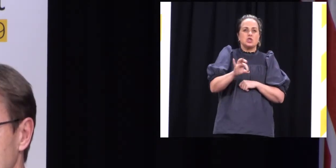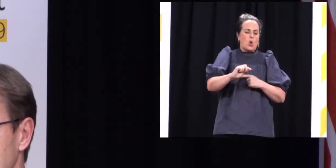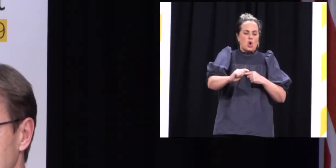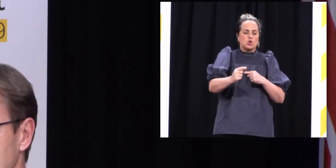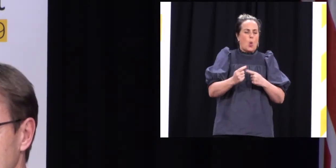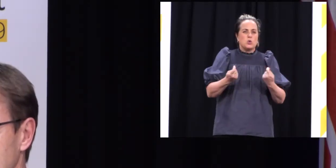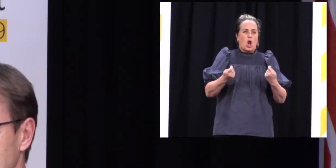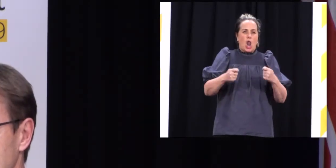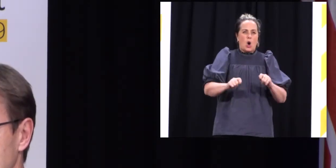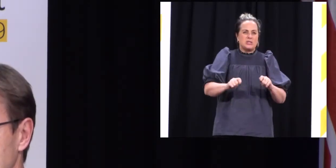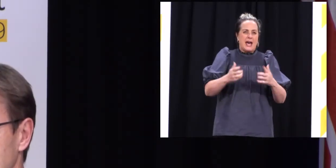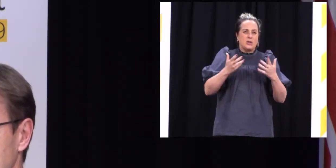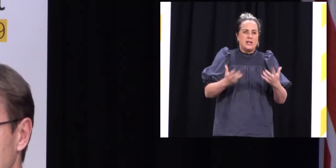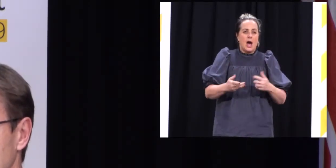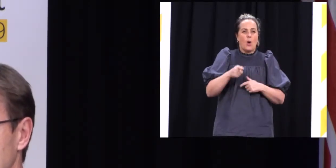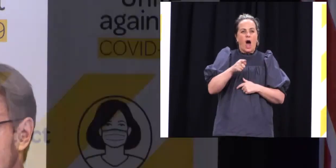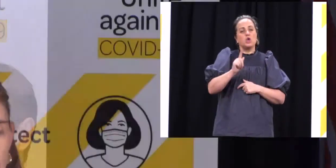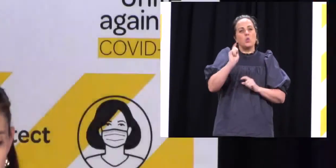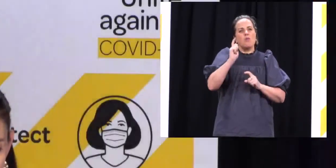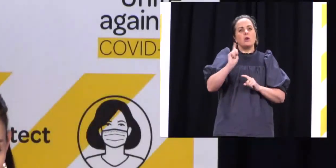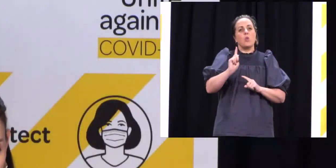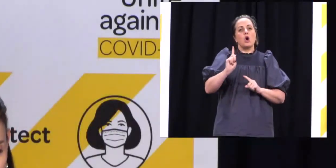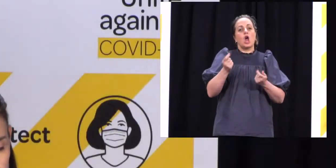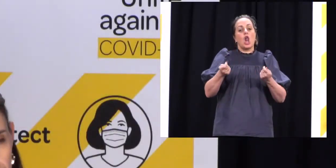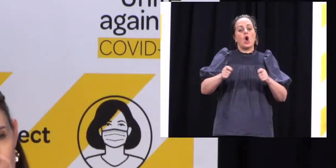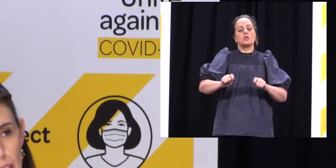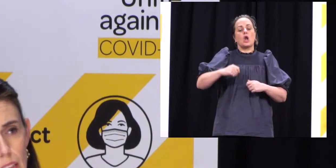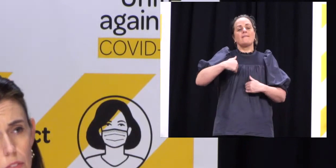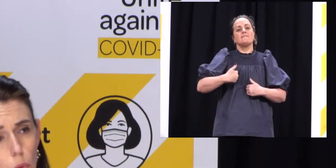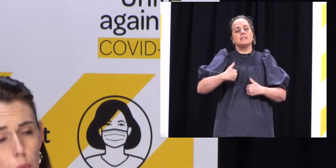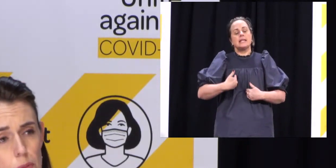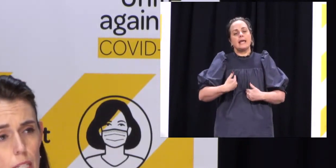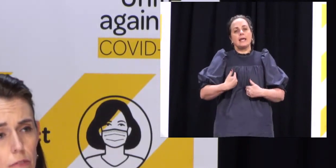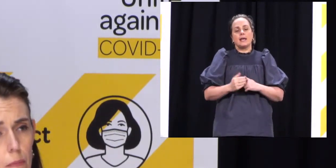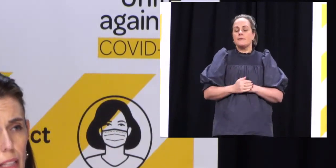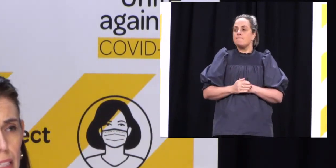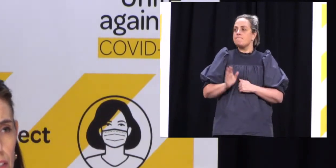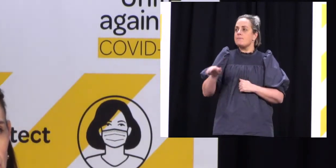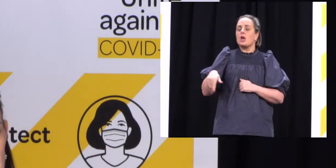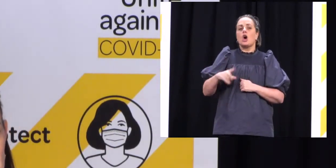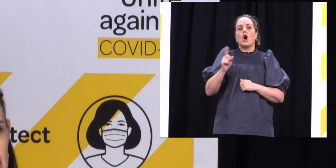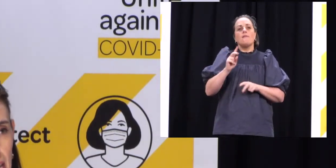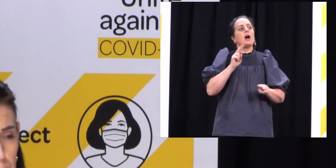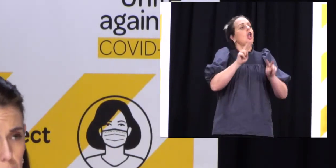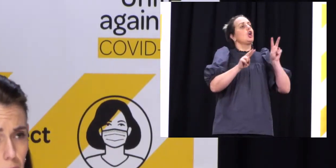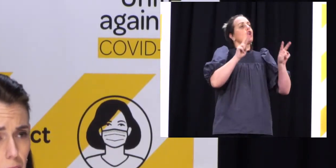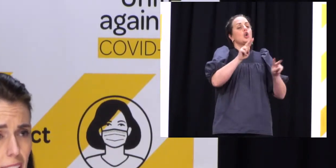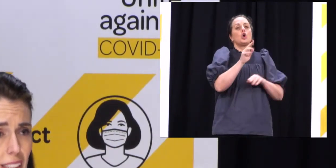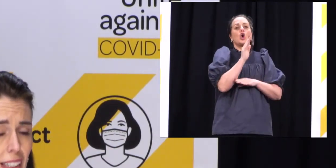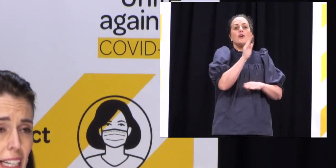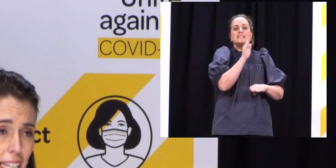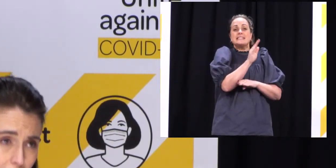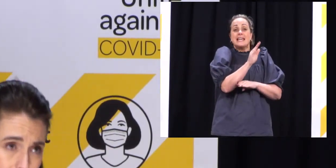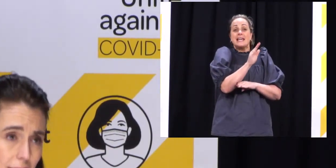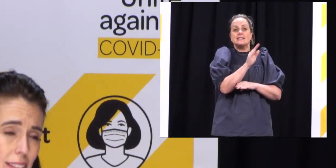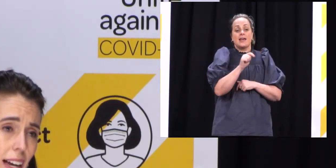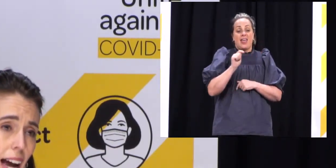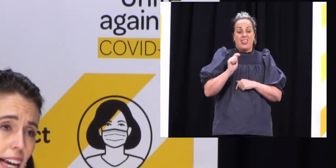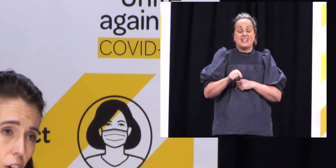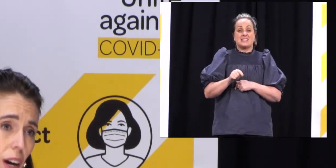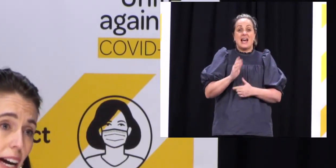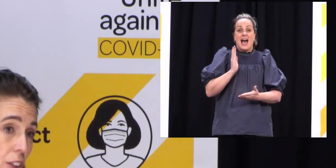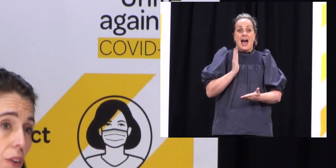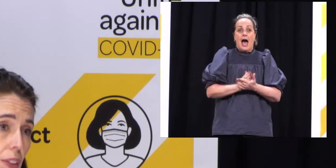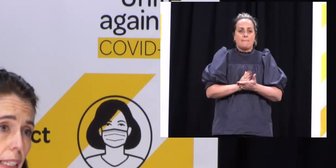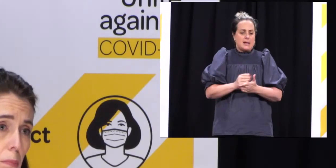Are you worried about lockdown fatigue? Well, actually, I would say relative to what we've seen from other countries, this absolutely is